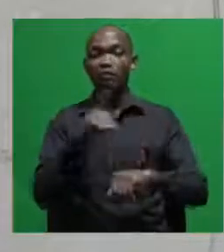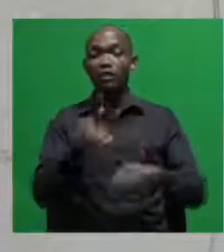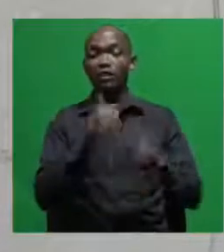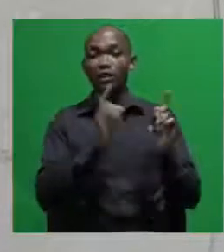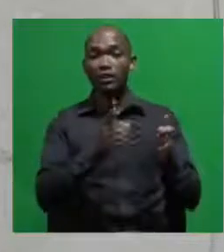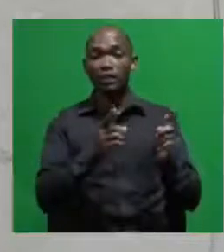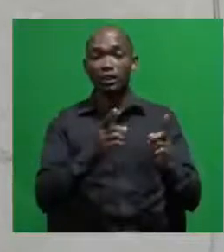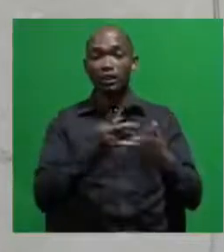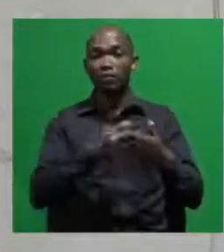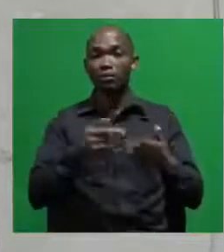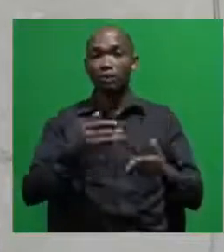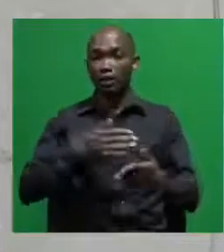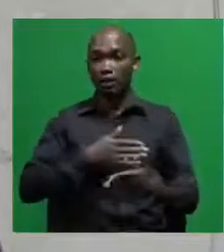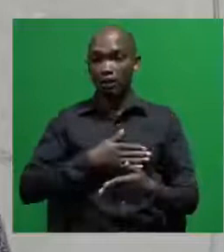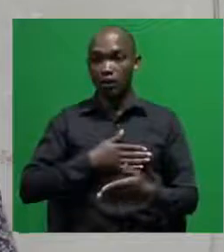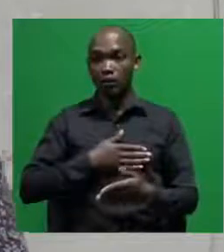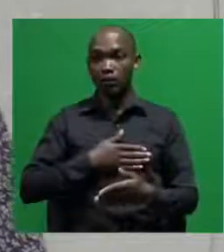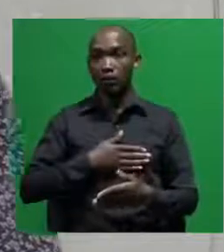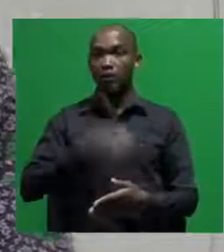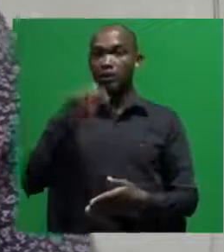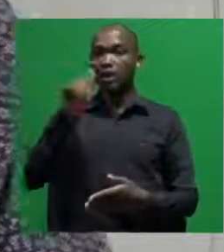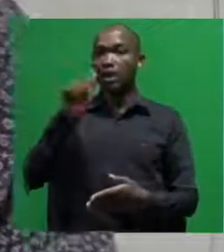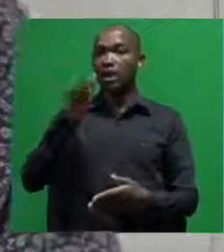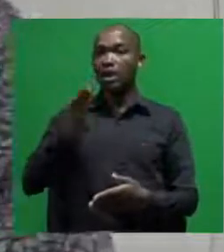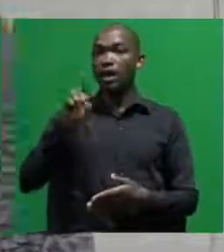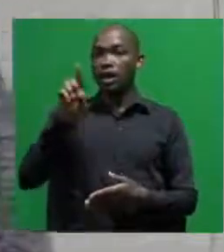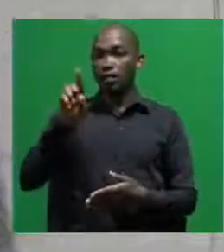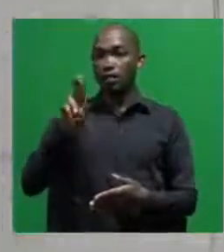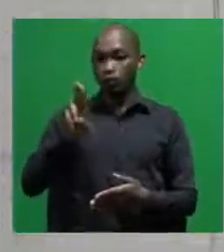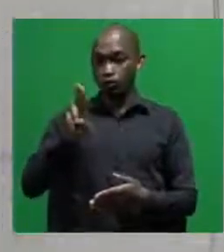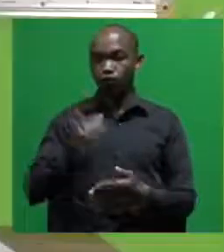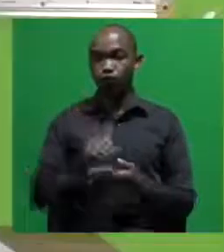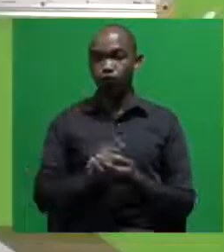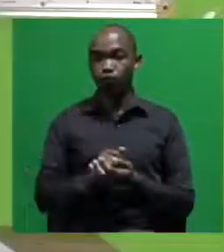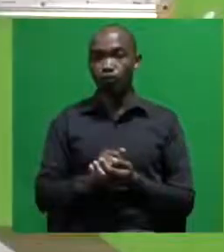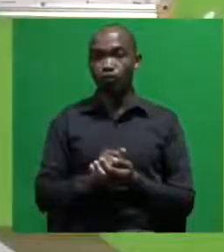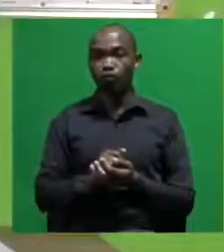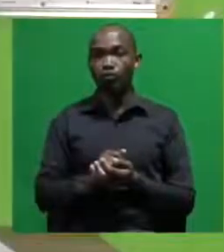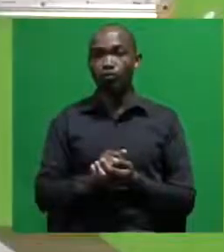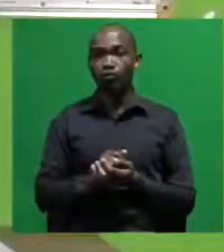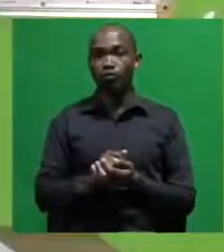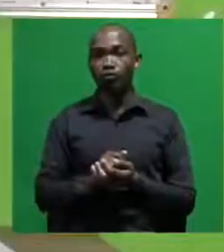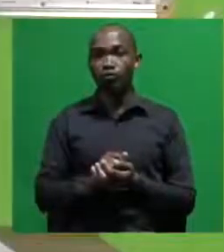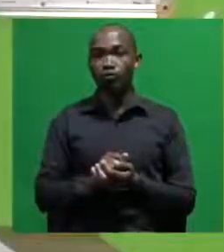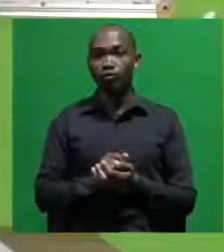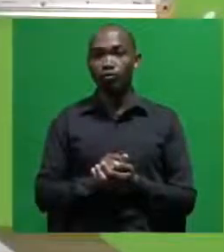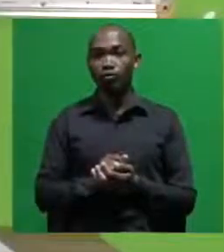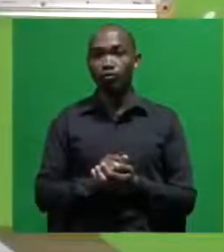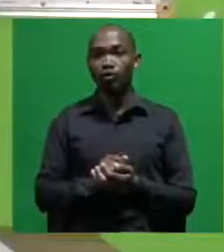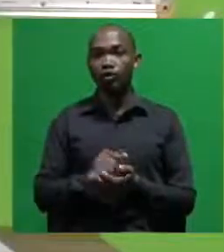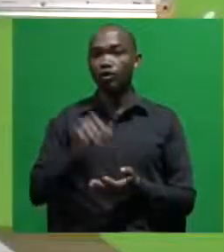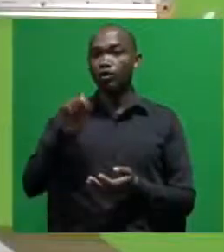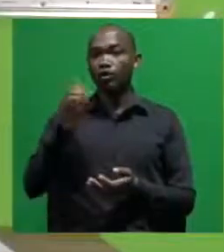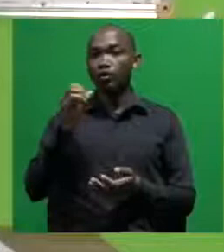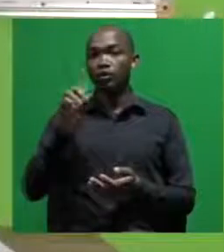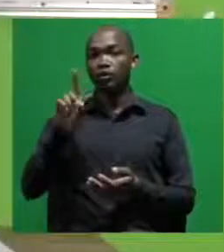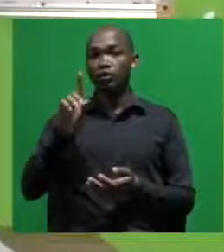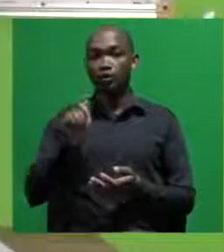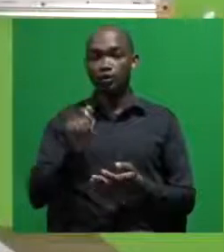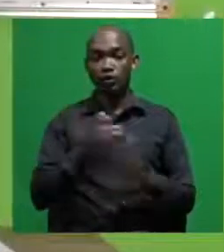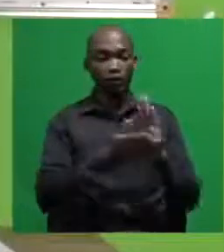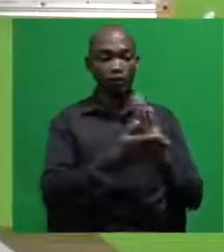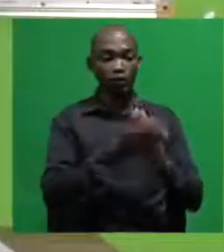name is Abdul Sudi Muhammad. So today's lesson, we are starting with